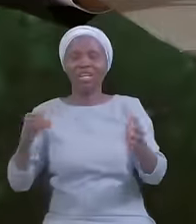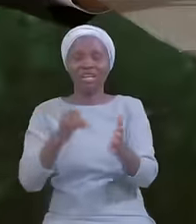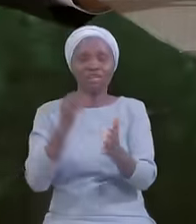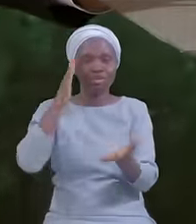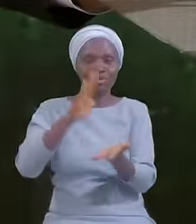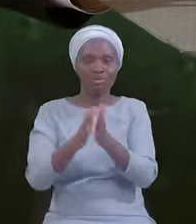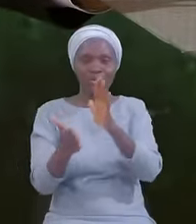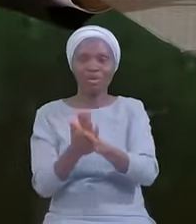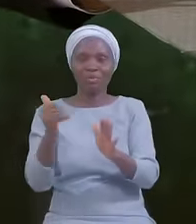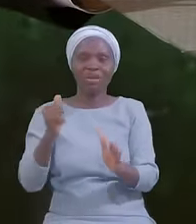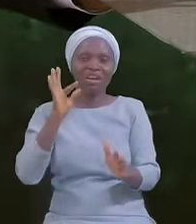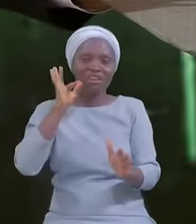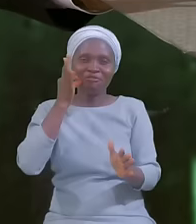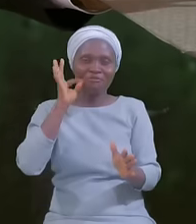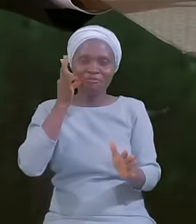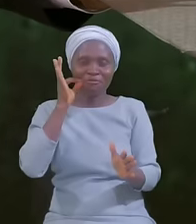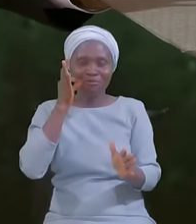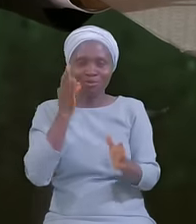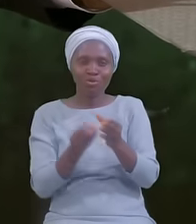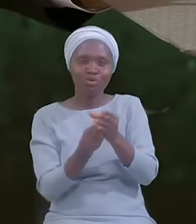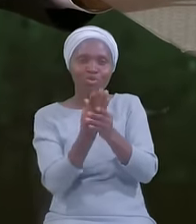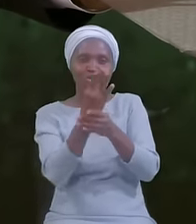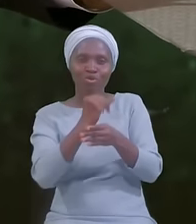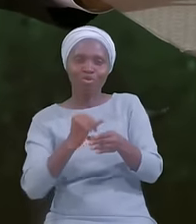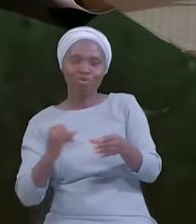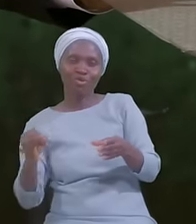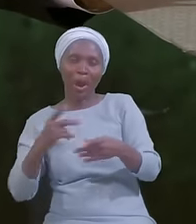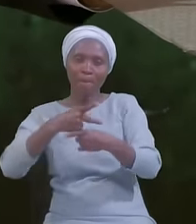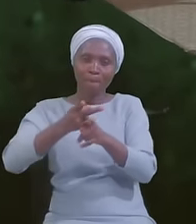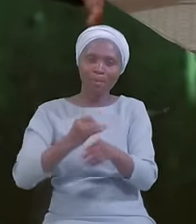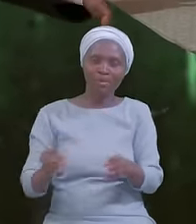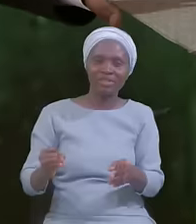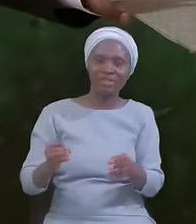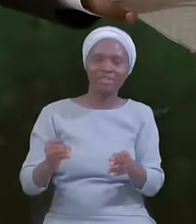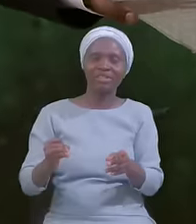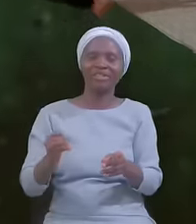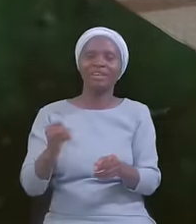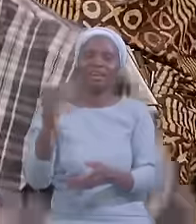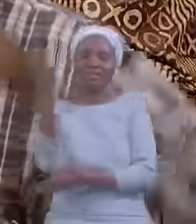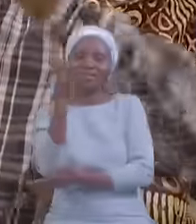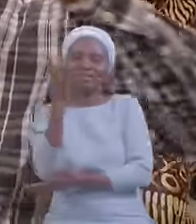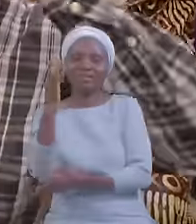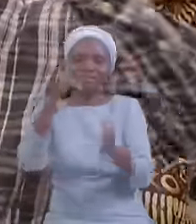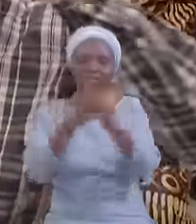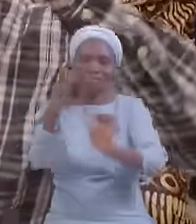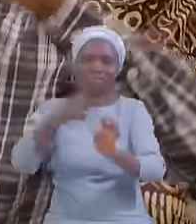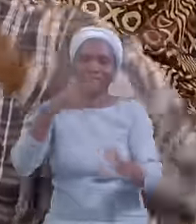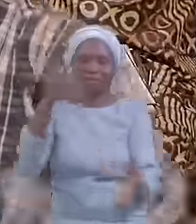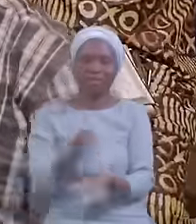a fruit bearing rod and branch in Jesus' name.